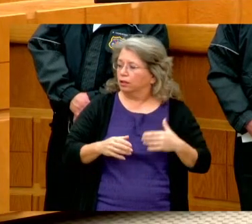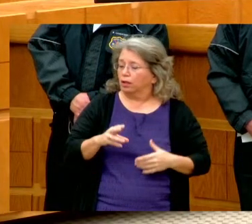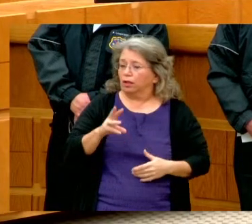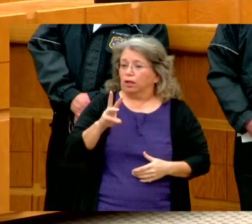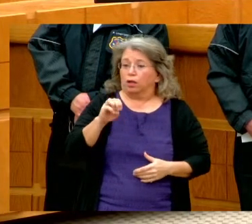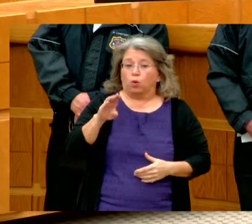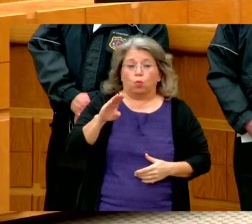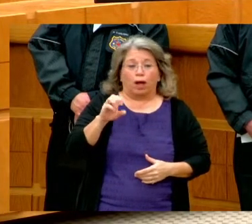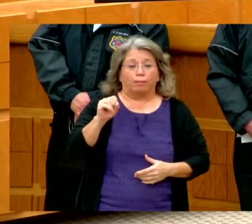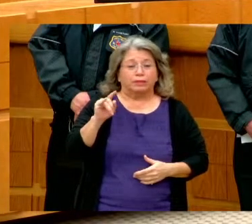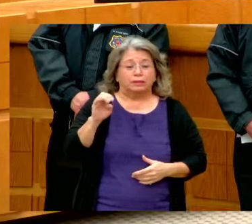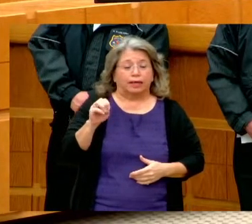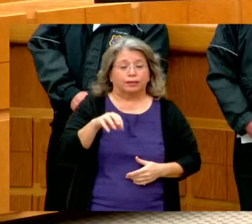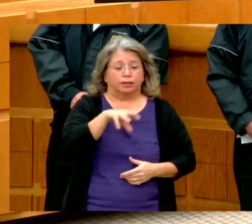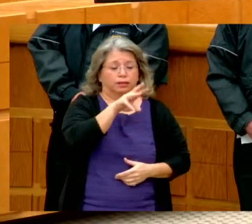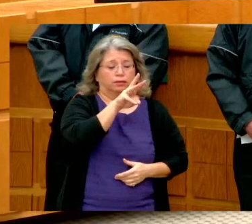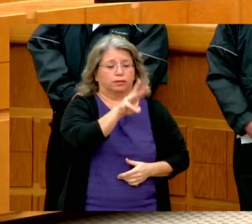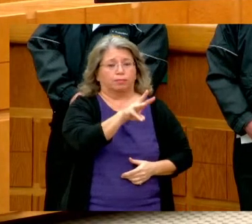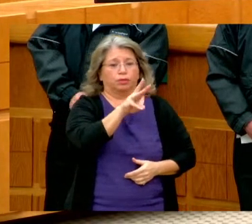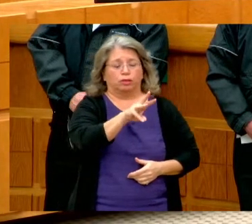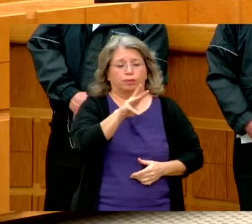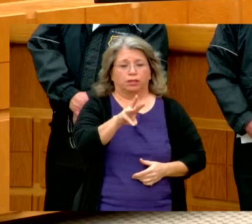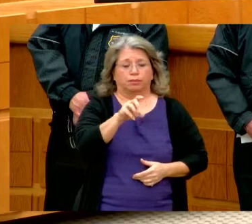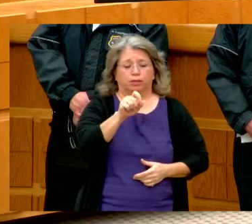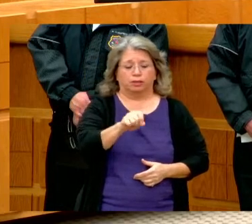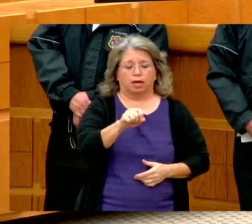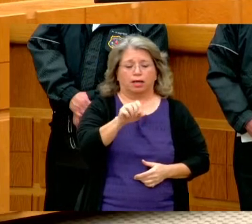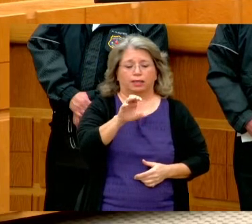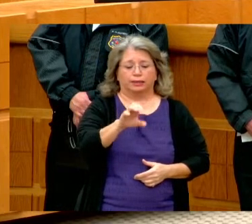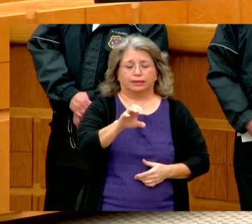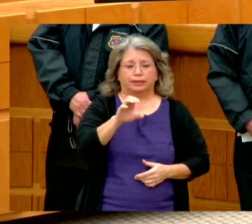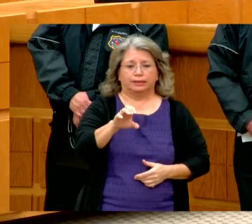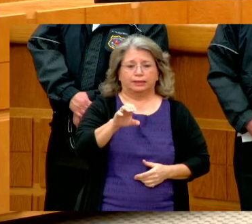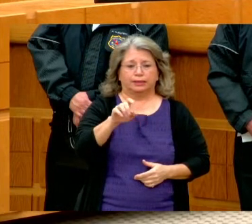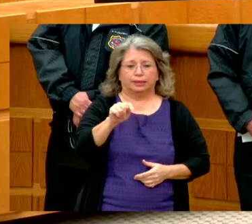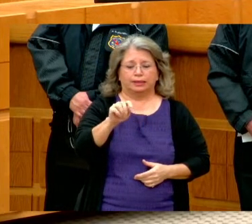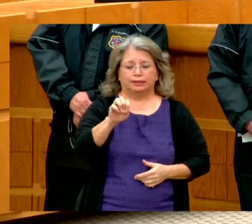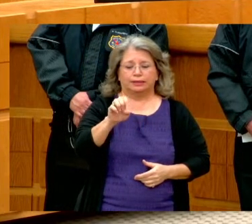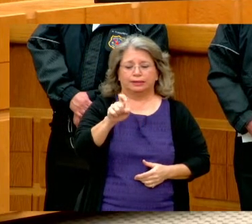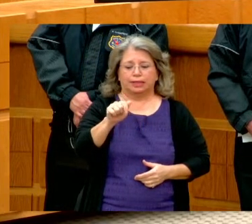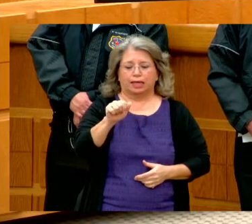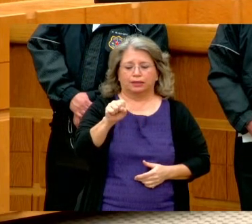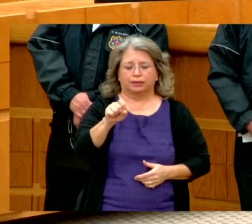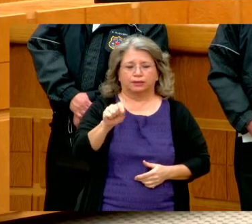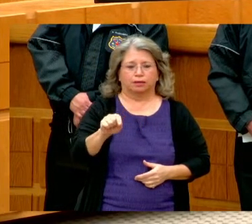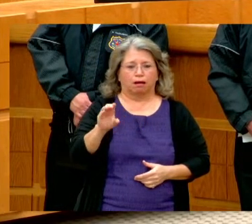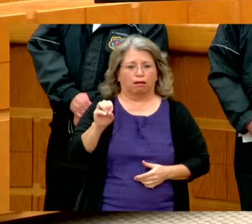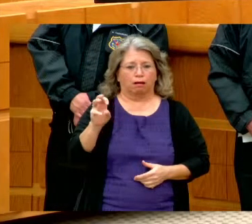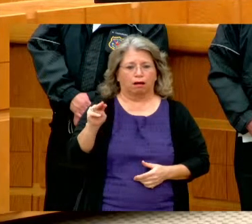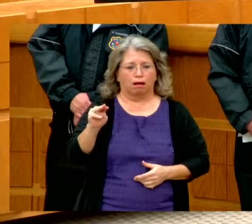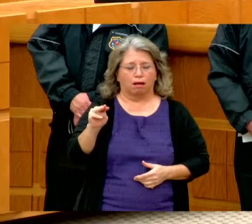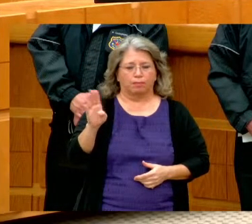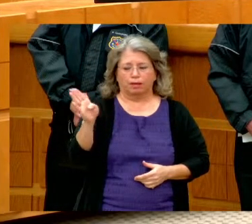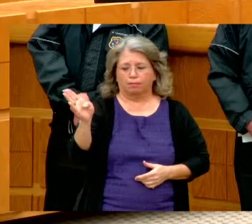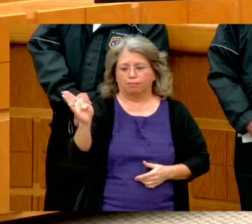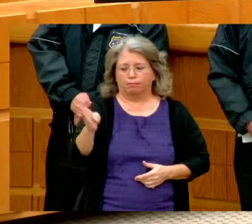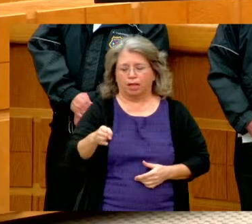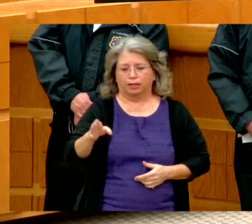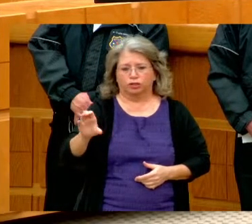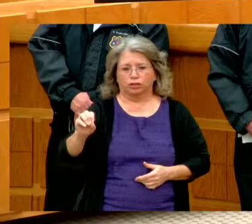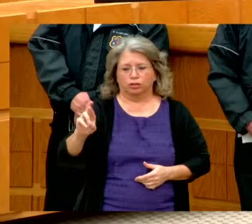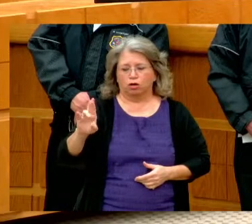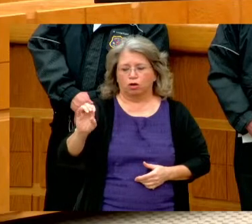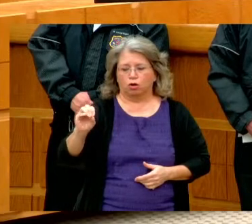writing this down, www.cctexas.com/